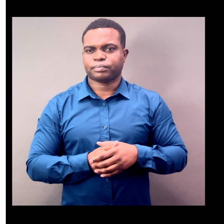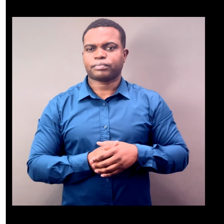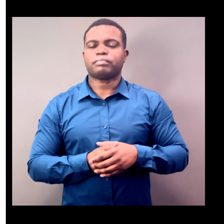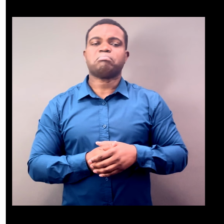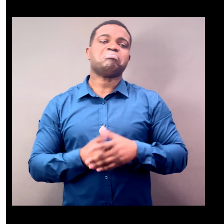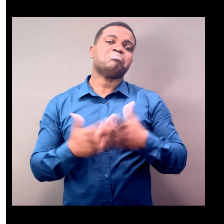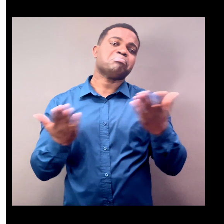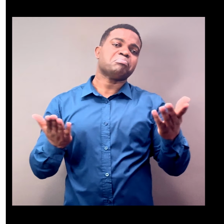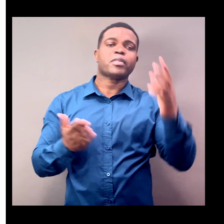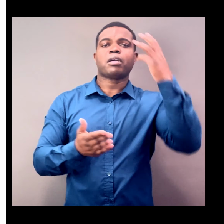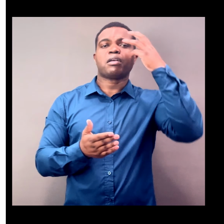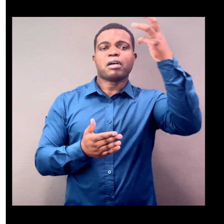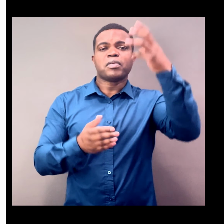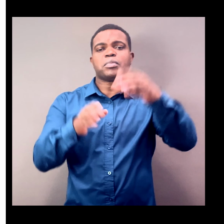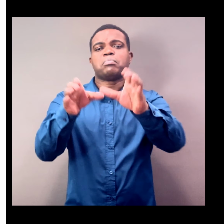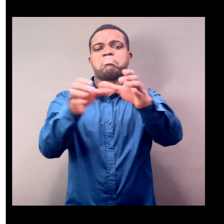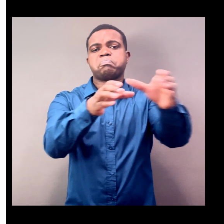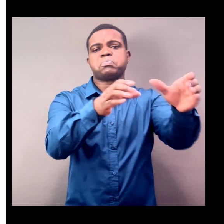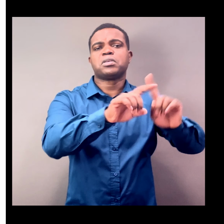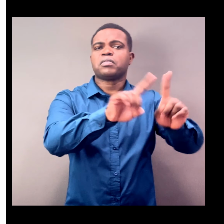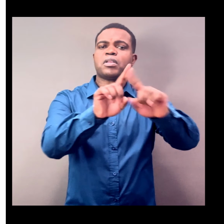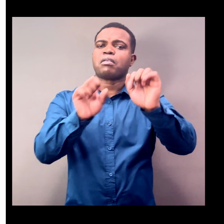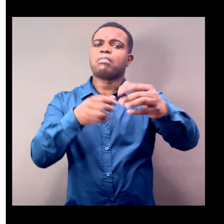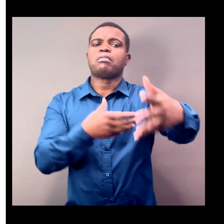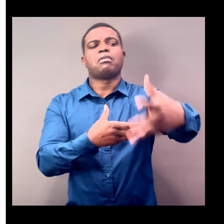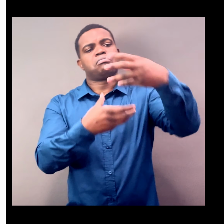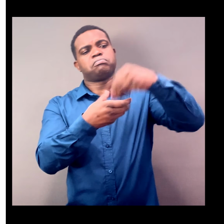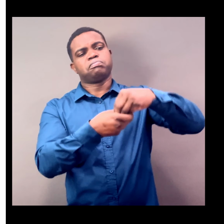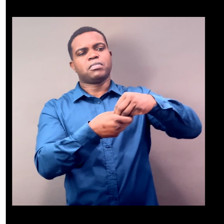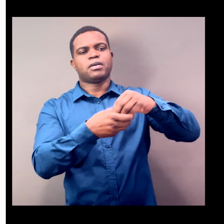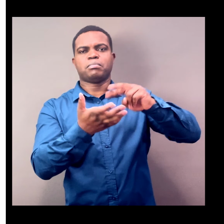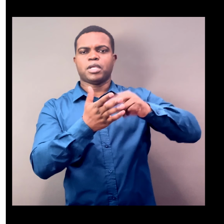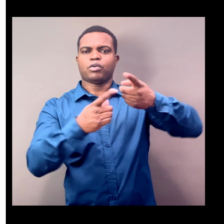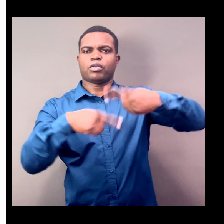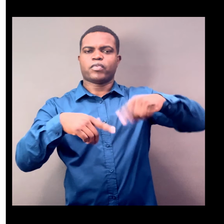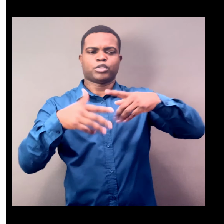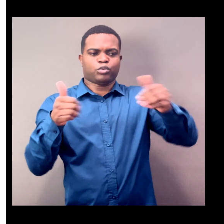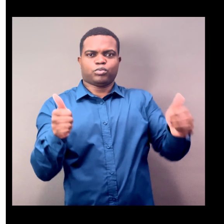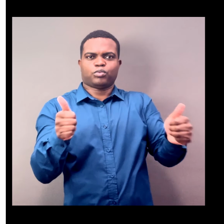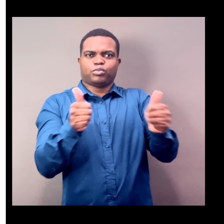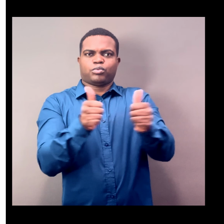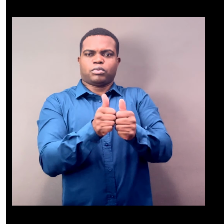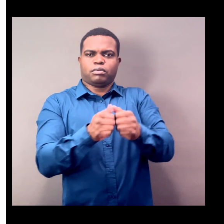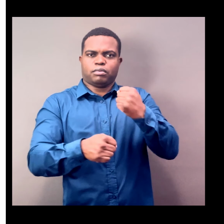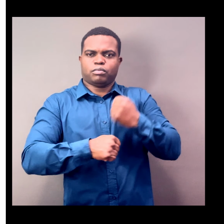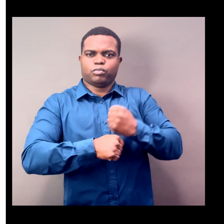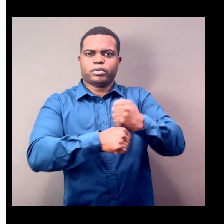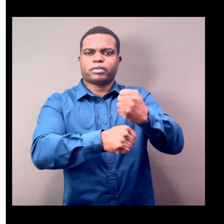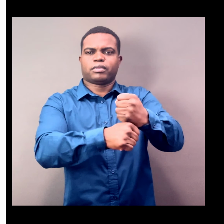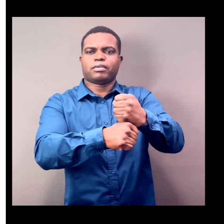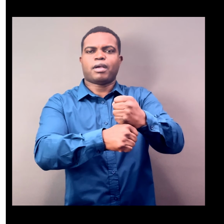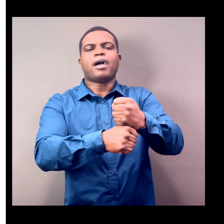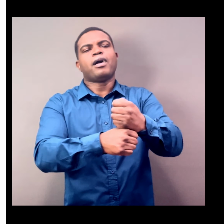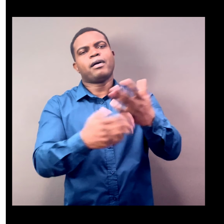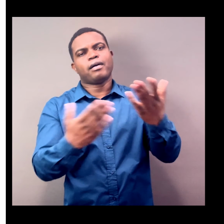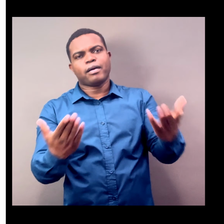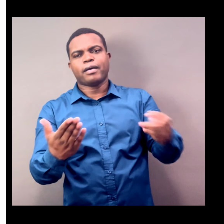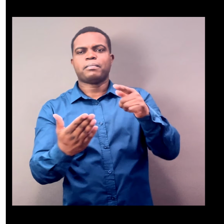some government agencies. And by doing this together, you'll be able to bring